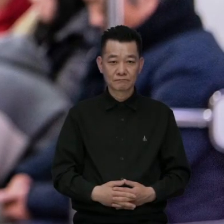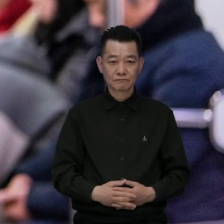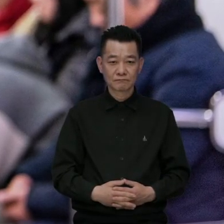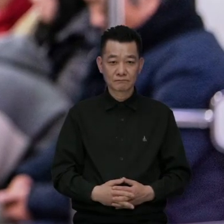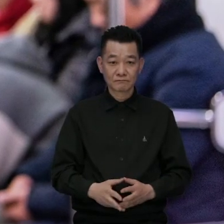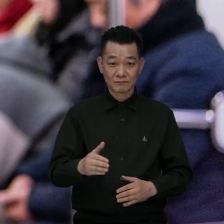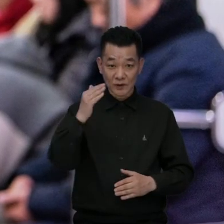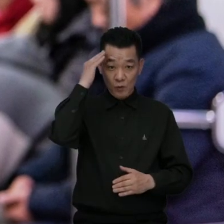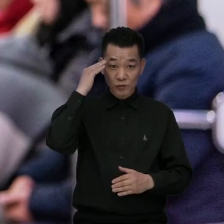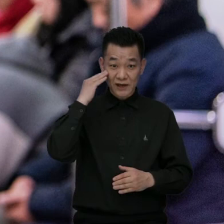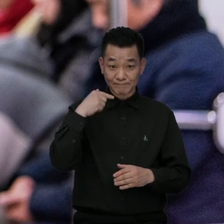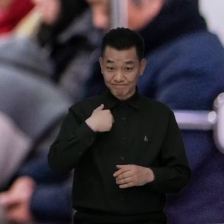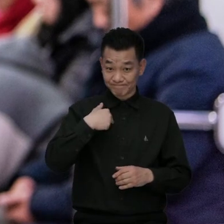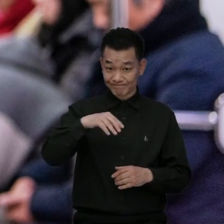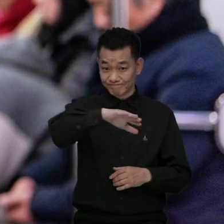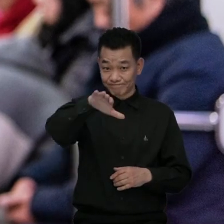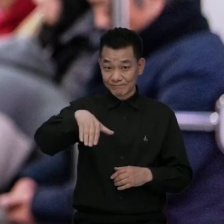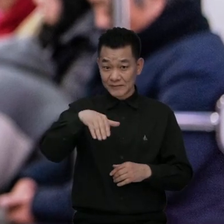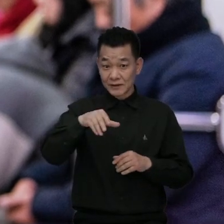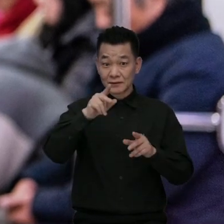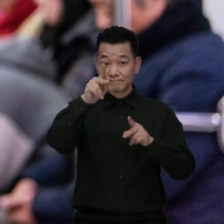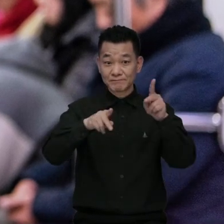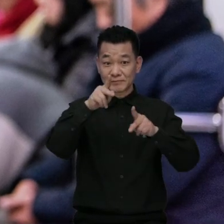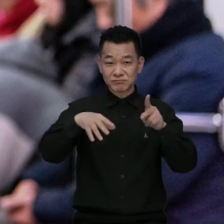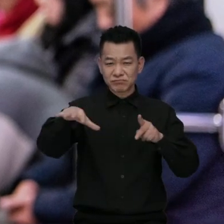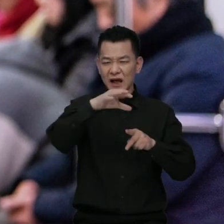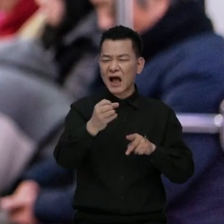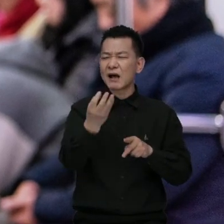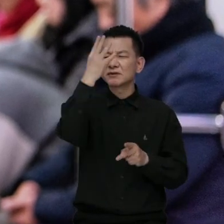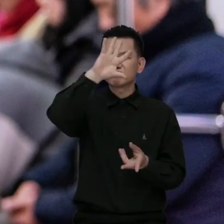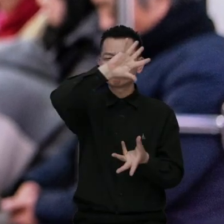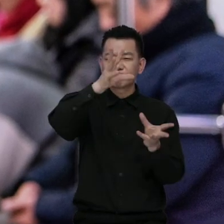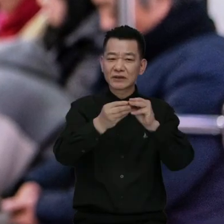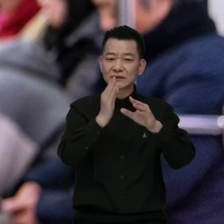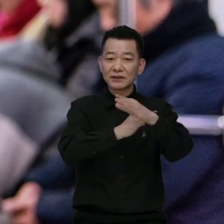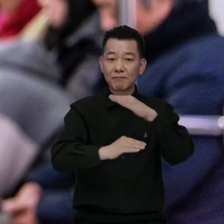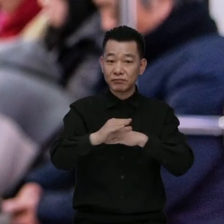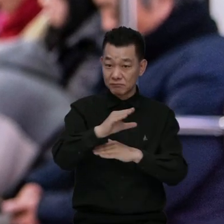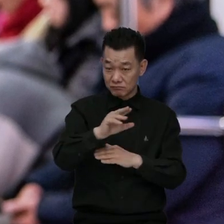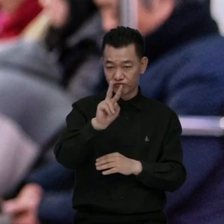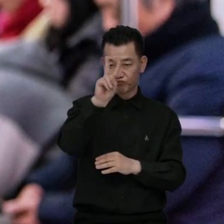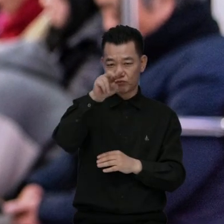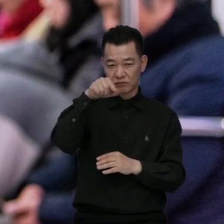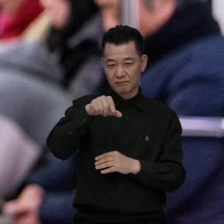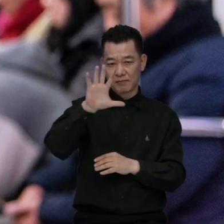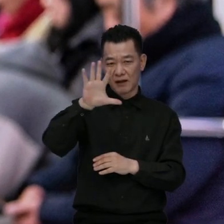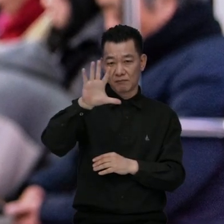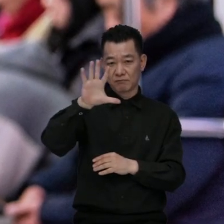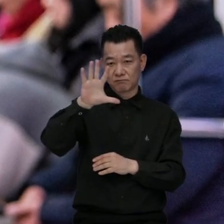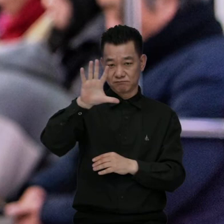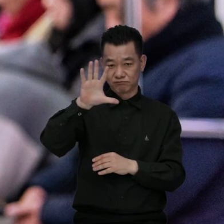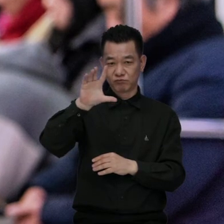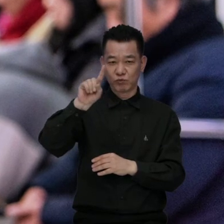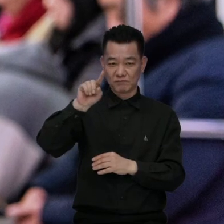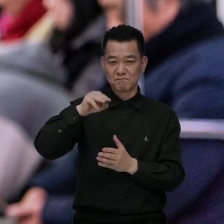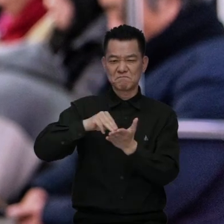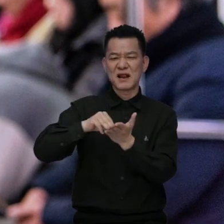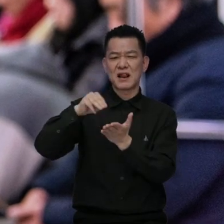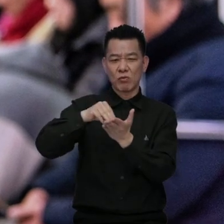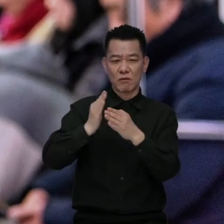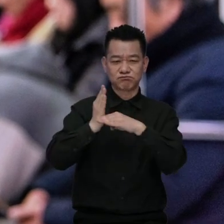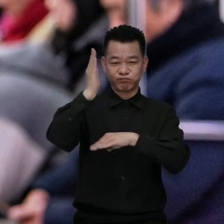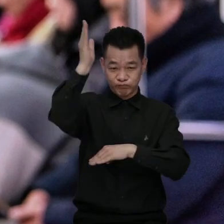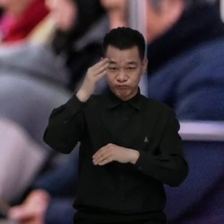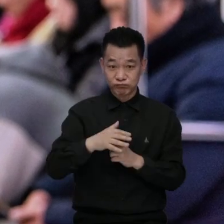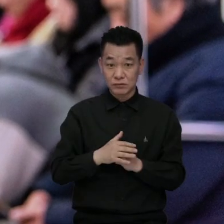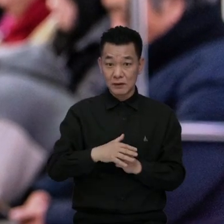Do you know how many persons with disabilities are in Korea? There are more than 2.5 million persons with